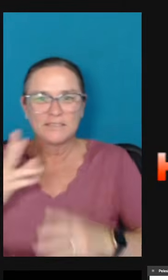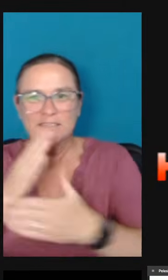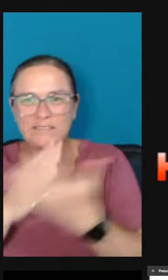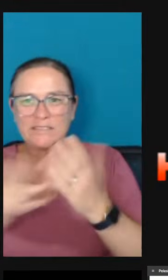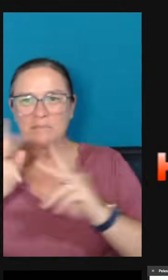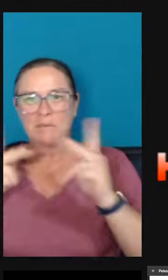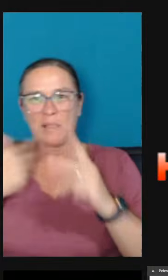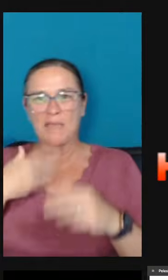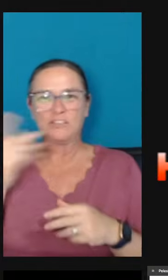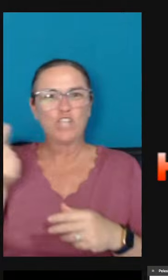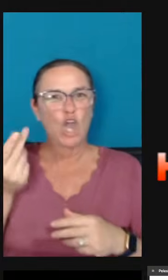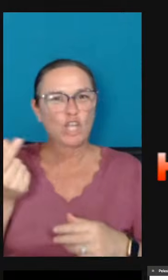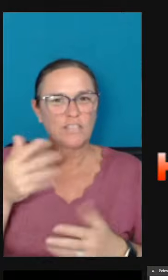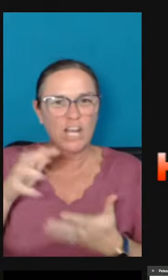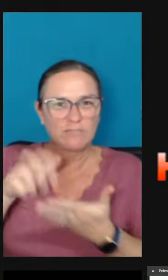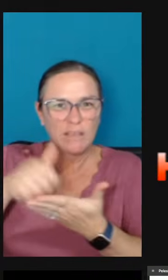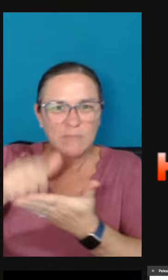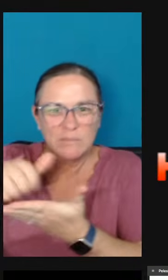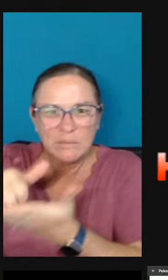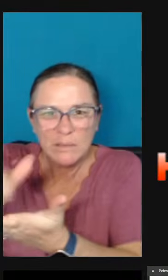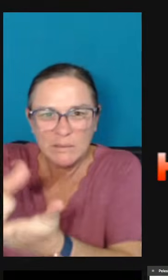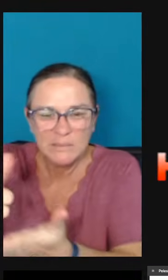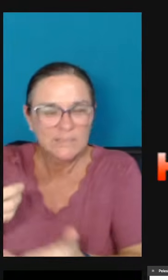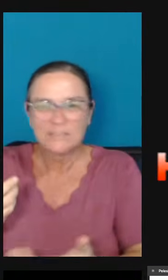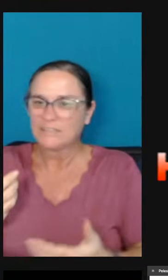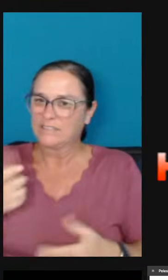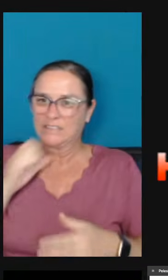that. But not great either.